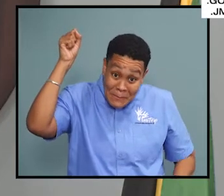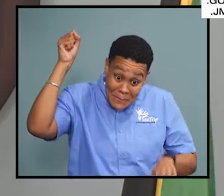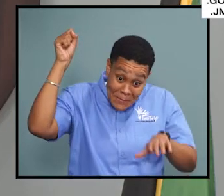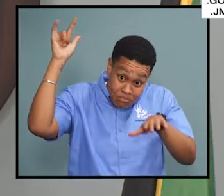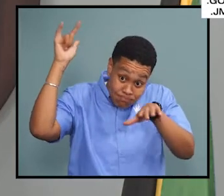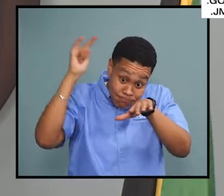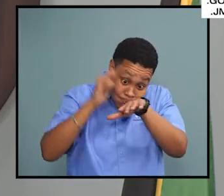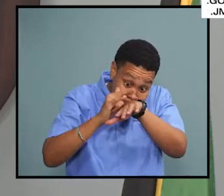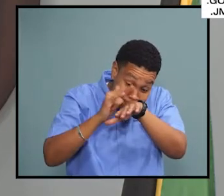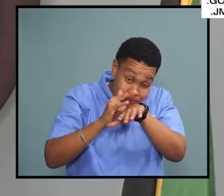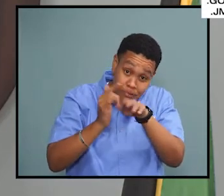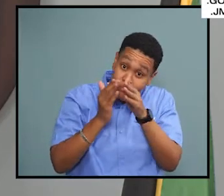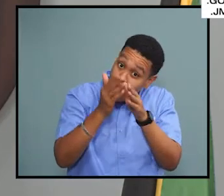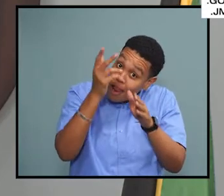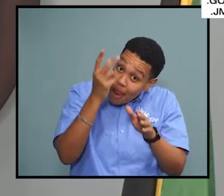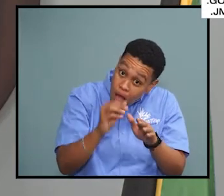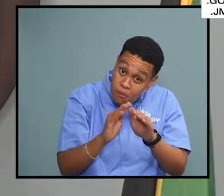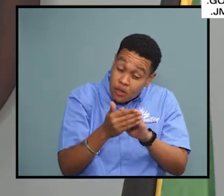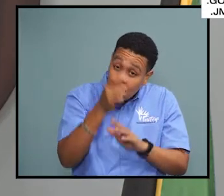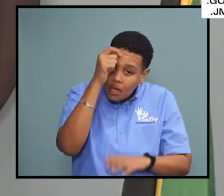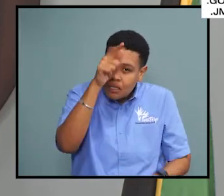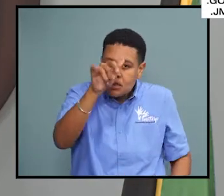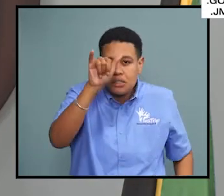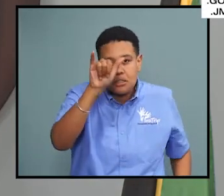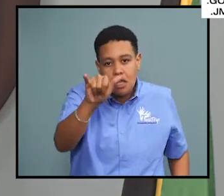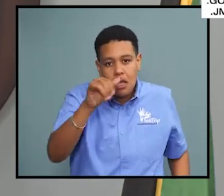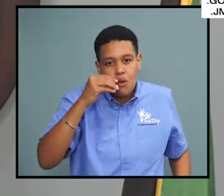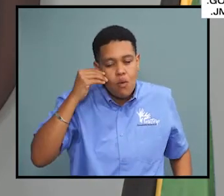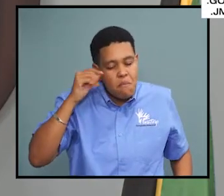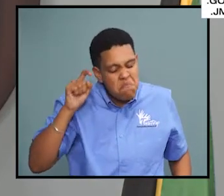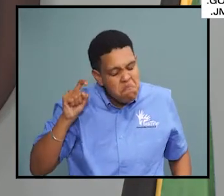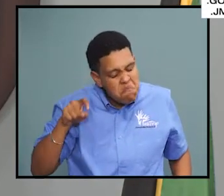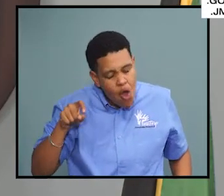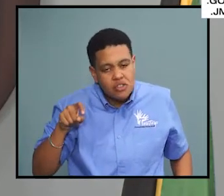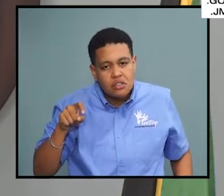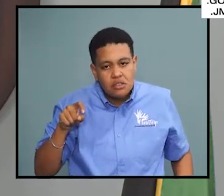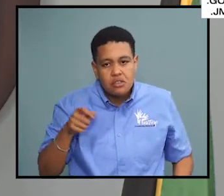persons, they must stay at home,